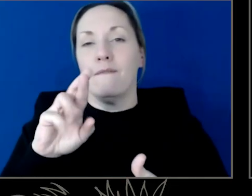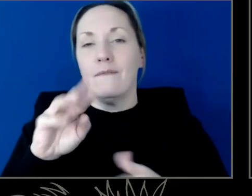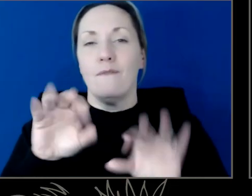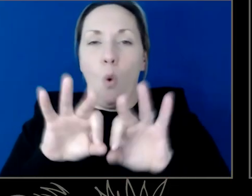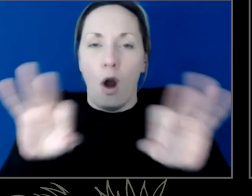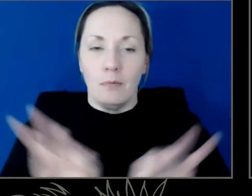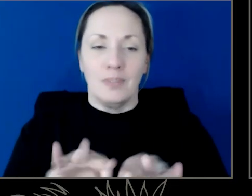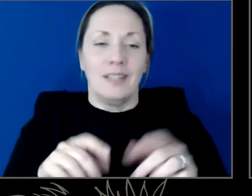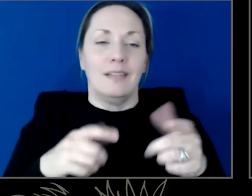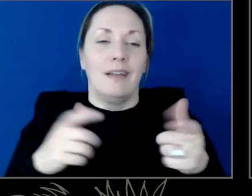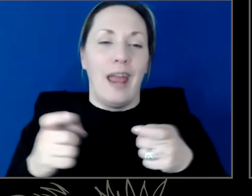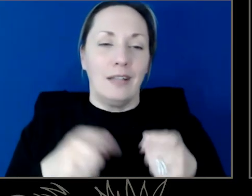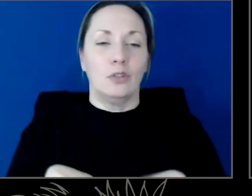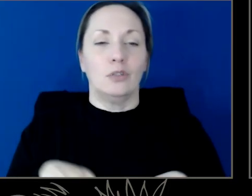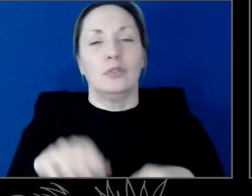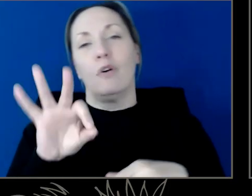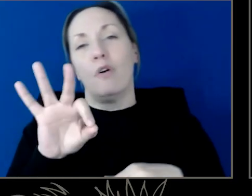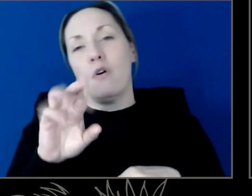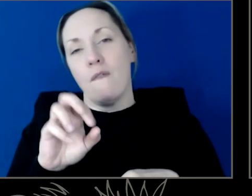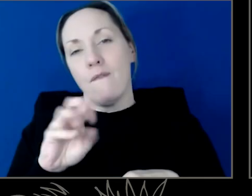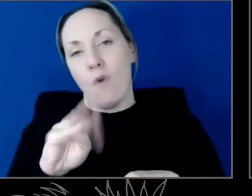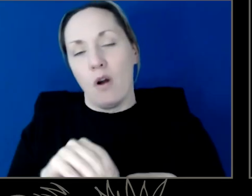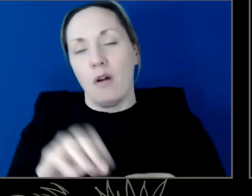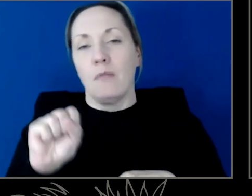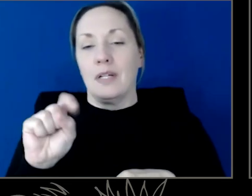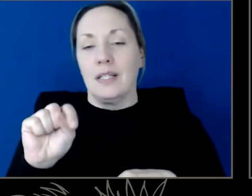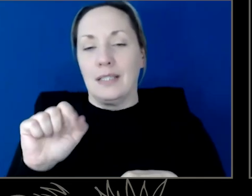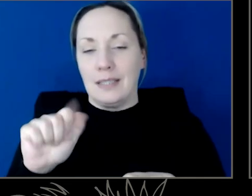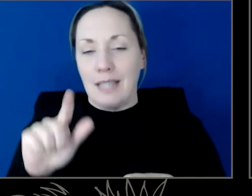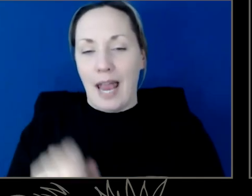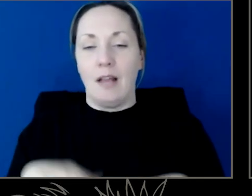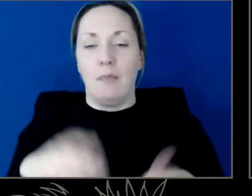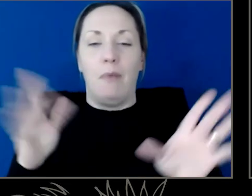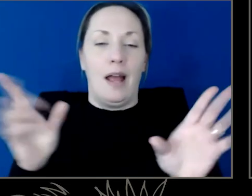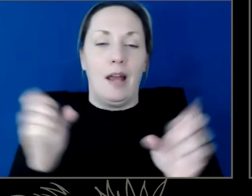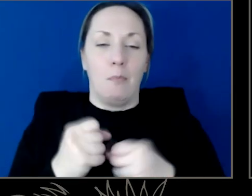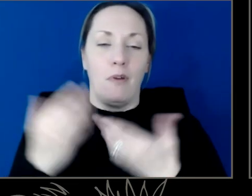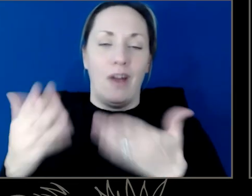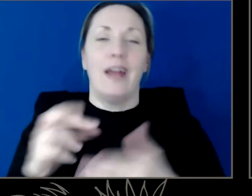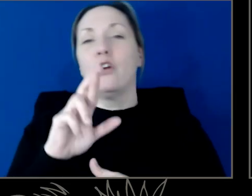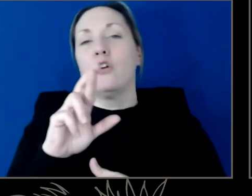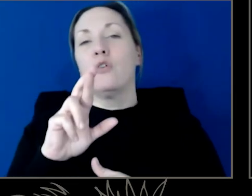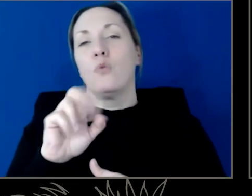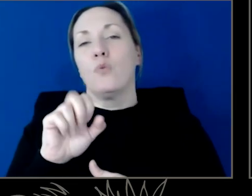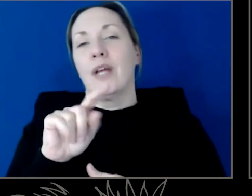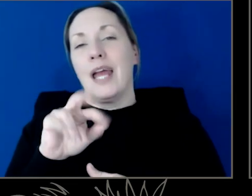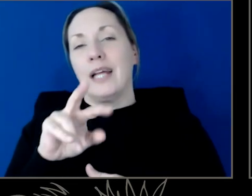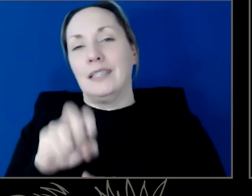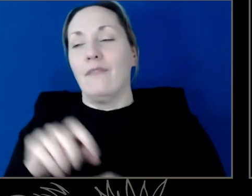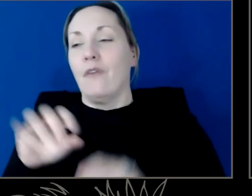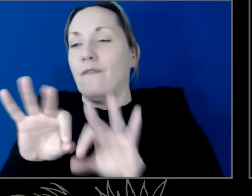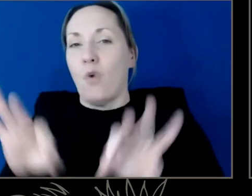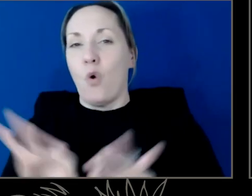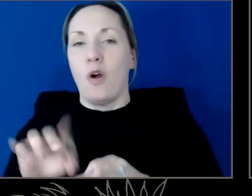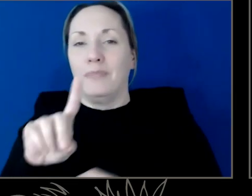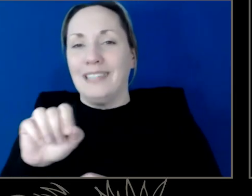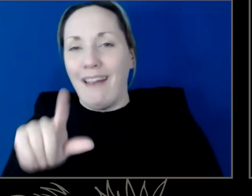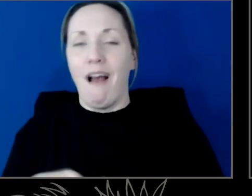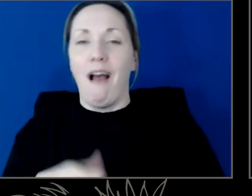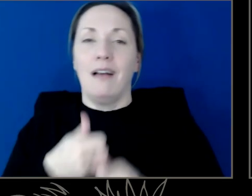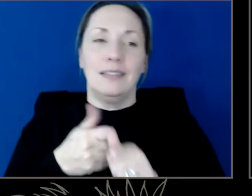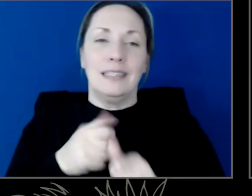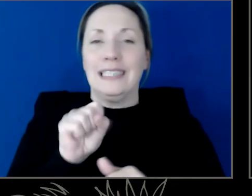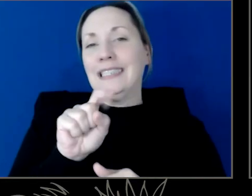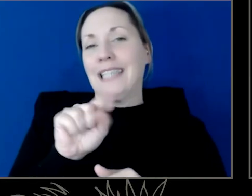and submissions in JavaScript by providing reactive form data. It also does automatic error handling and status tracking, like processing